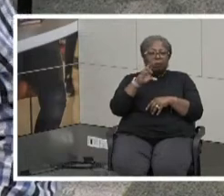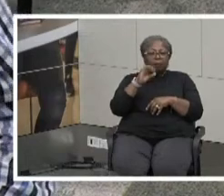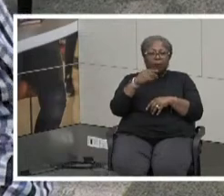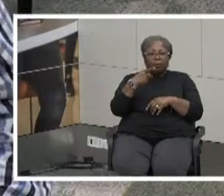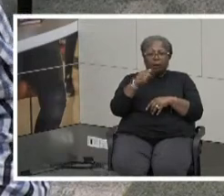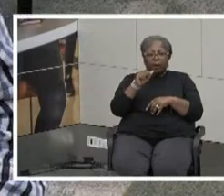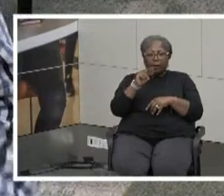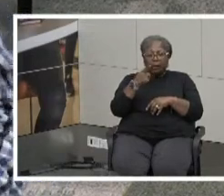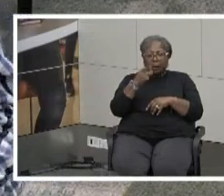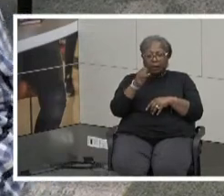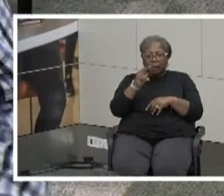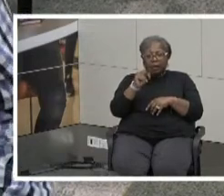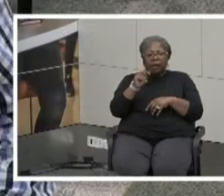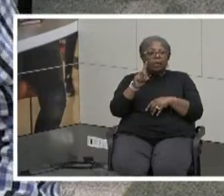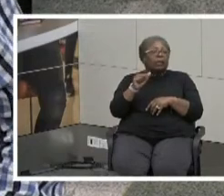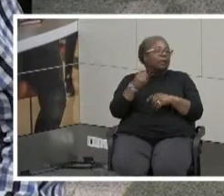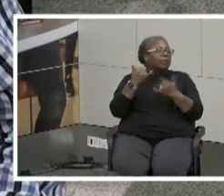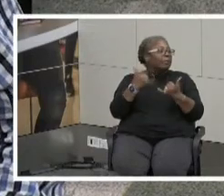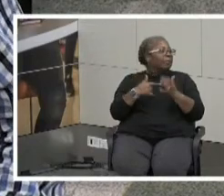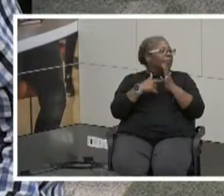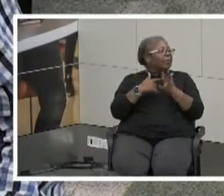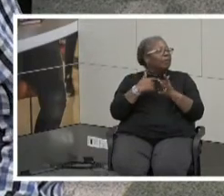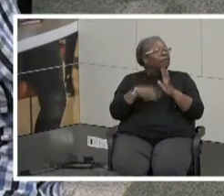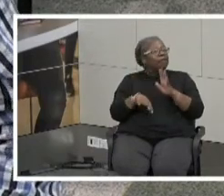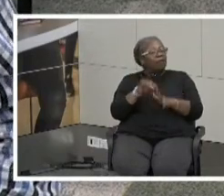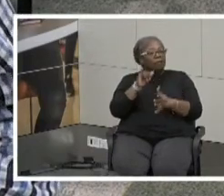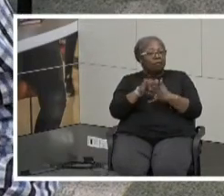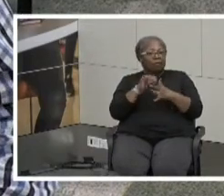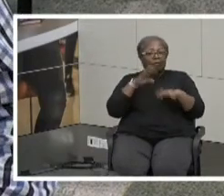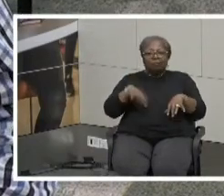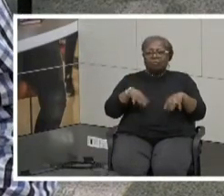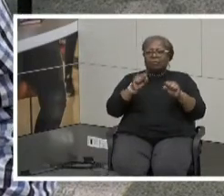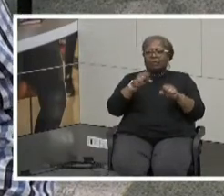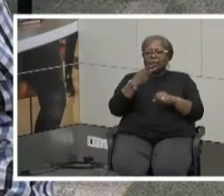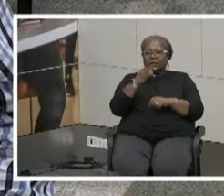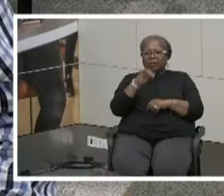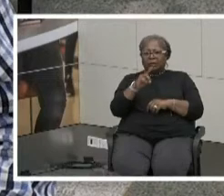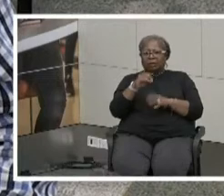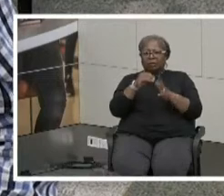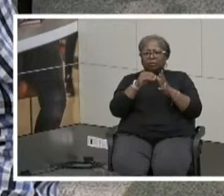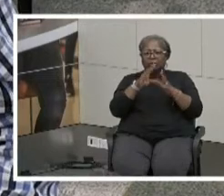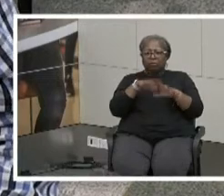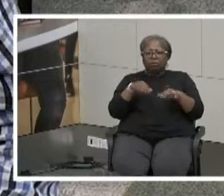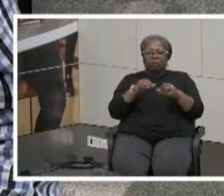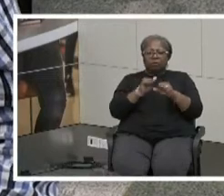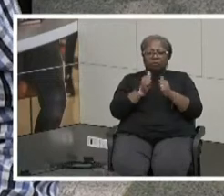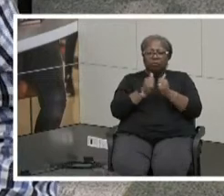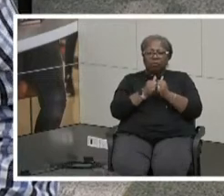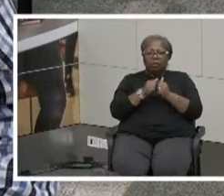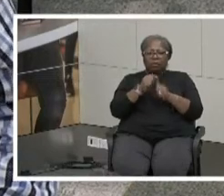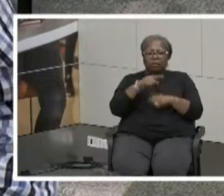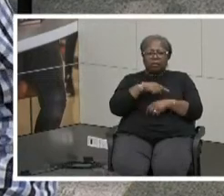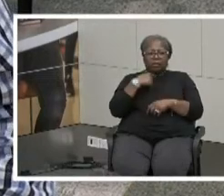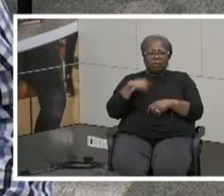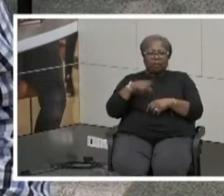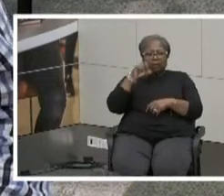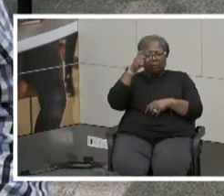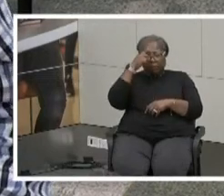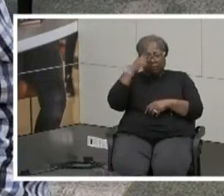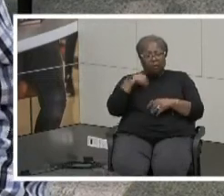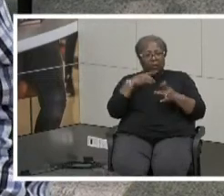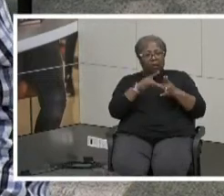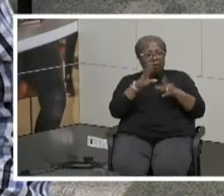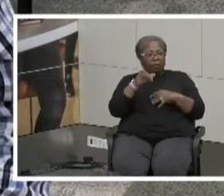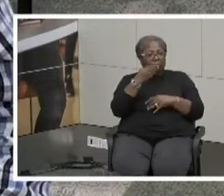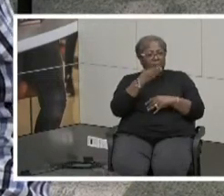agitation now we find that confucious Institute is going to indoctrinate HISD children with messages funded by the Chinese government are we led by a